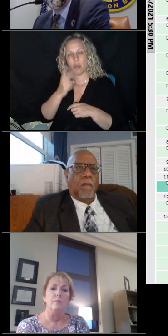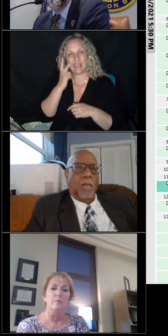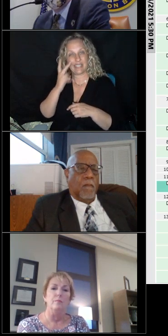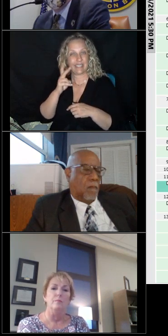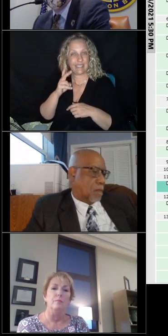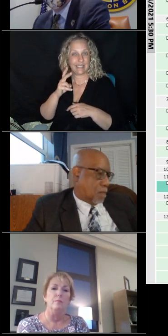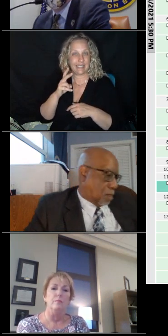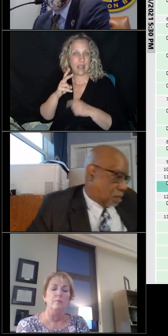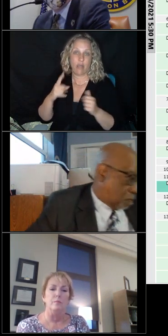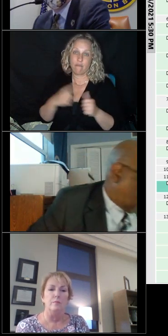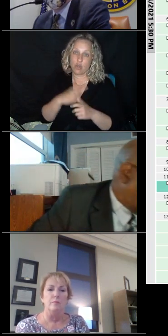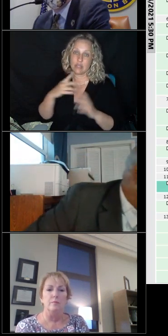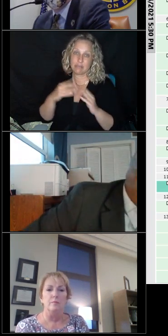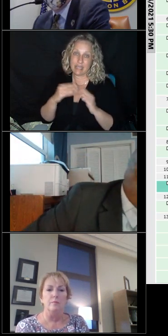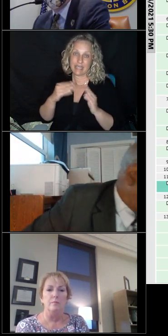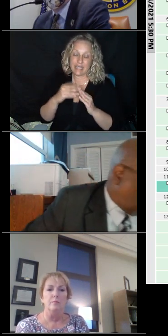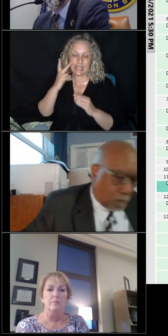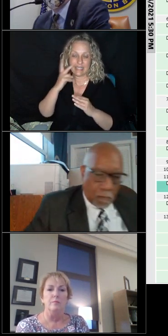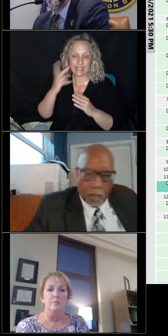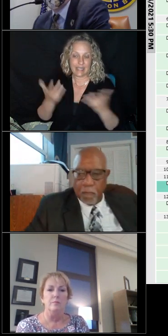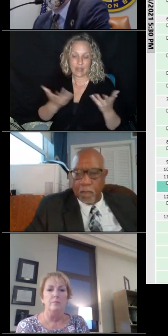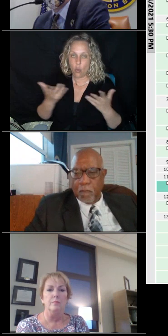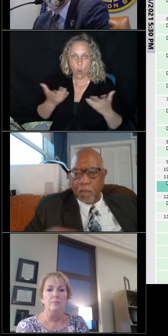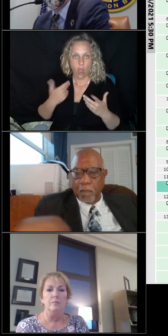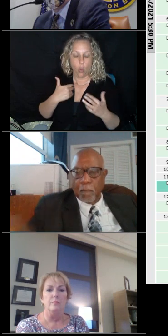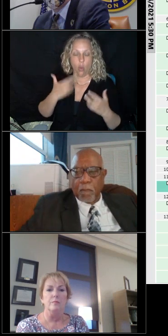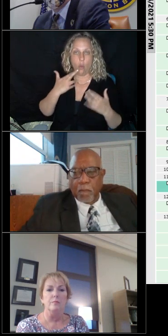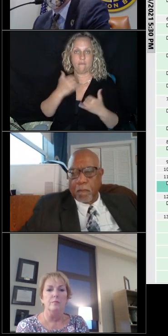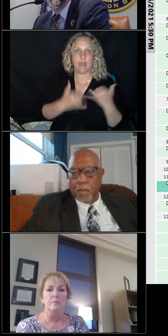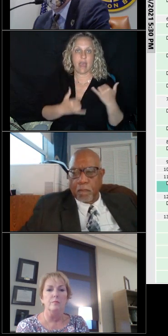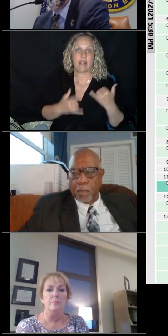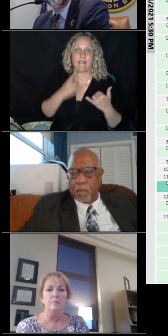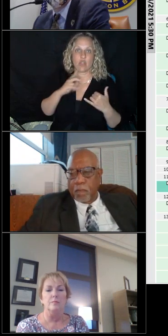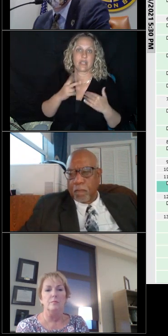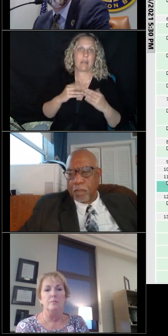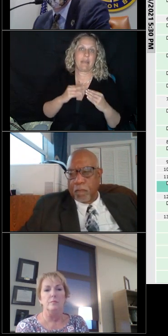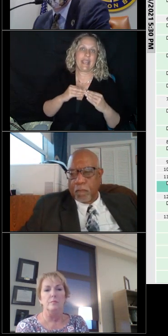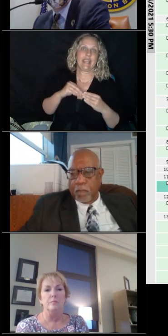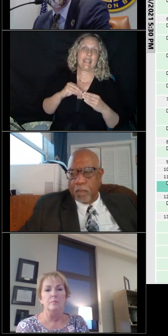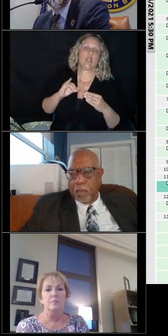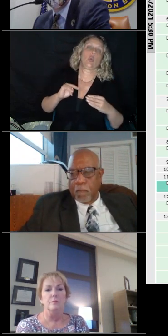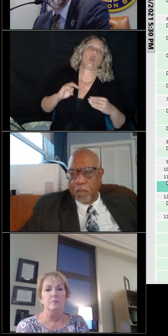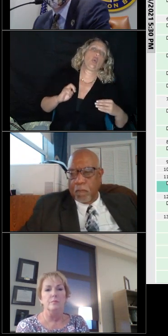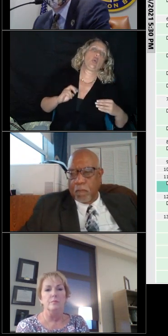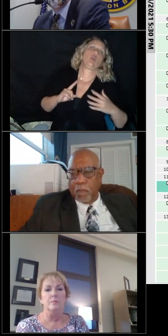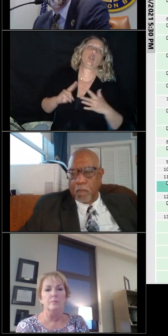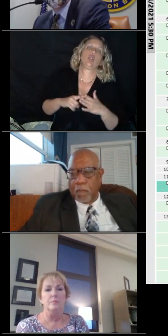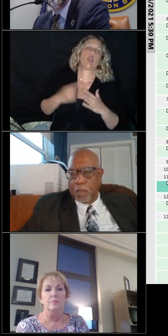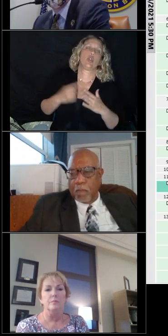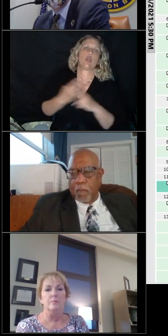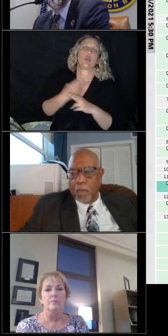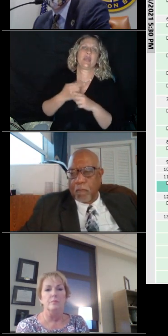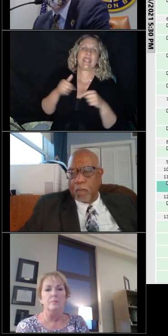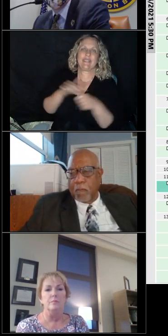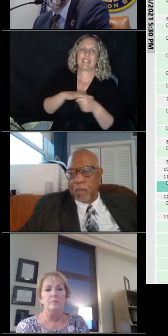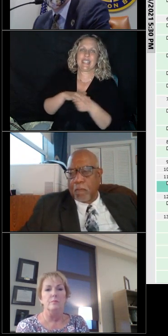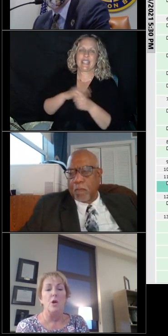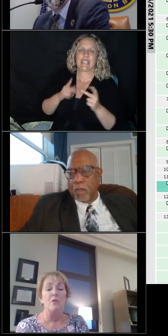on the first meeting, so that hopefully we can finalize it for the second meeting in June to start using this